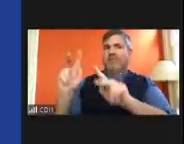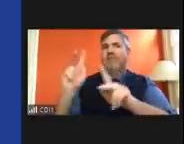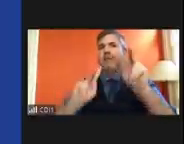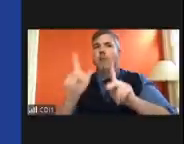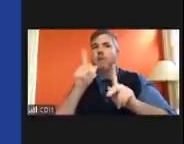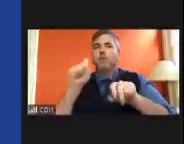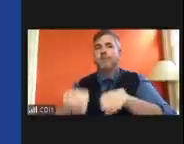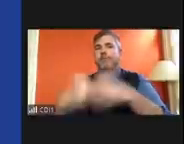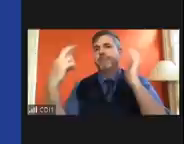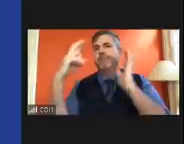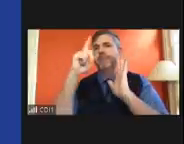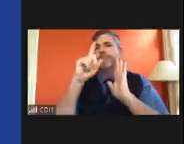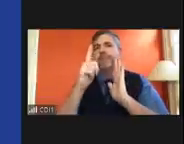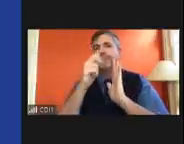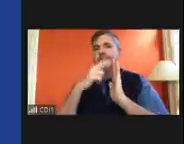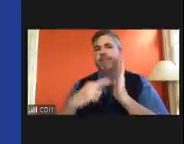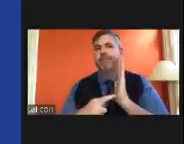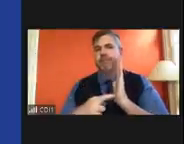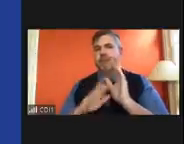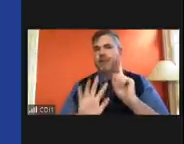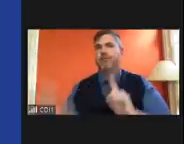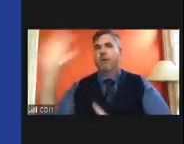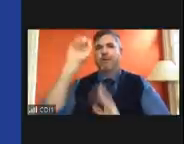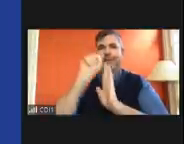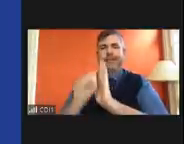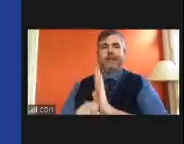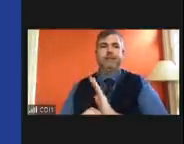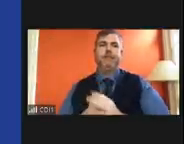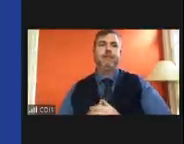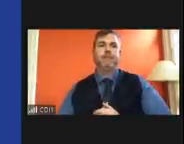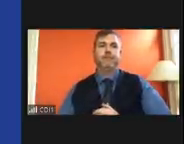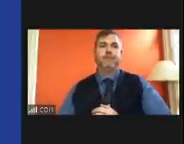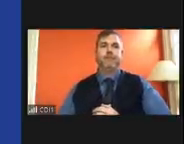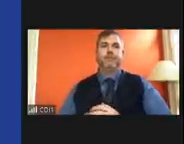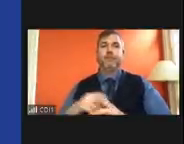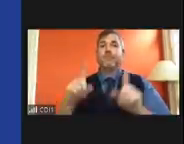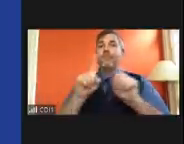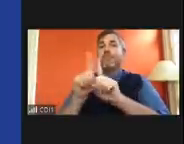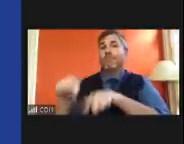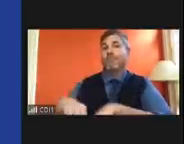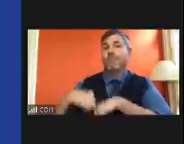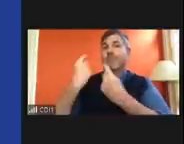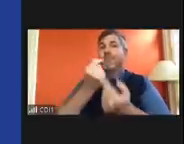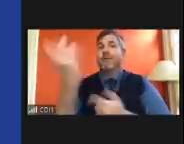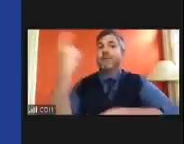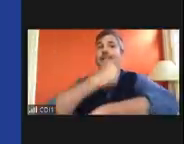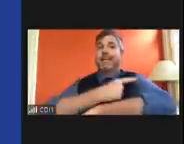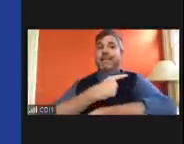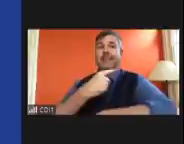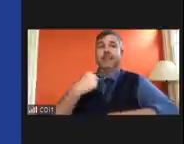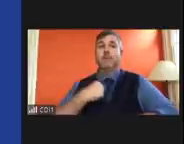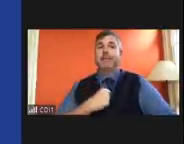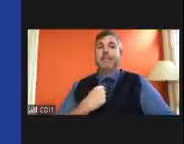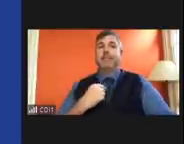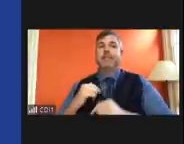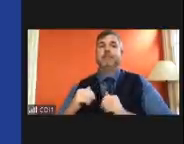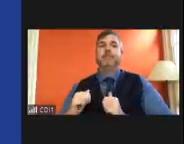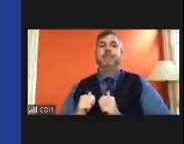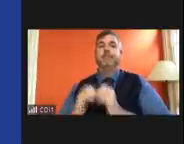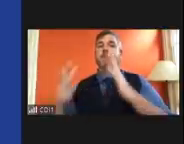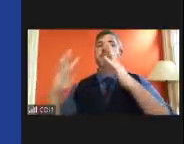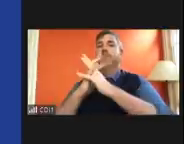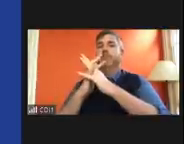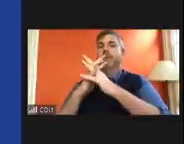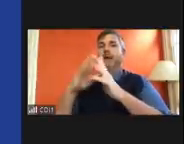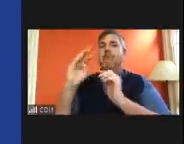In addition, over the last few days, we've put together a Marin task force. At our board meeting on Tuesday, we will be seeking an